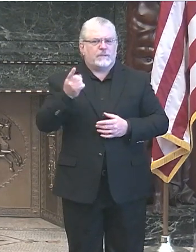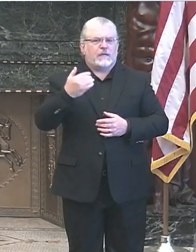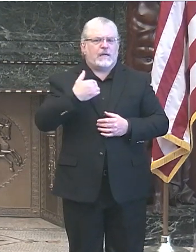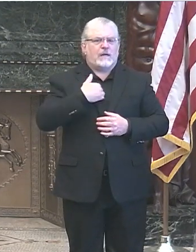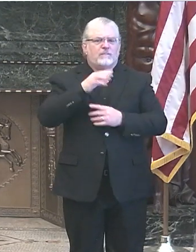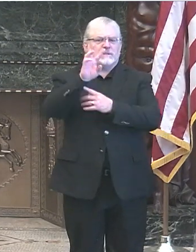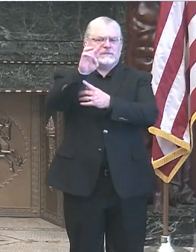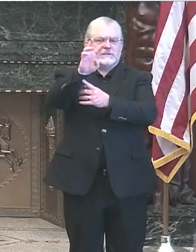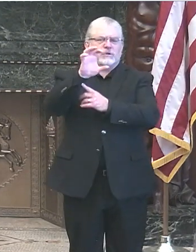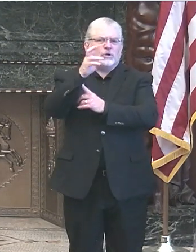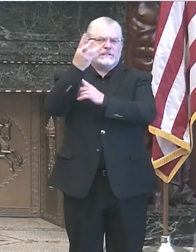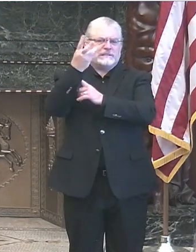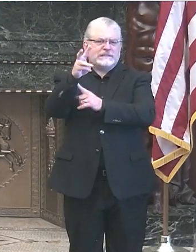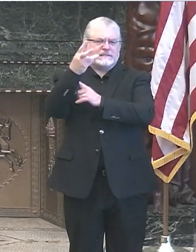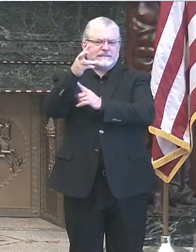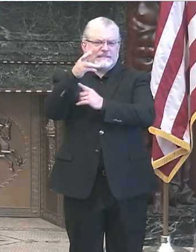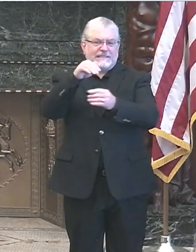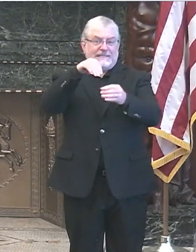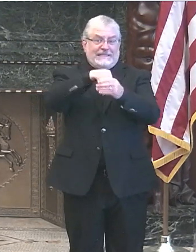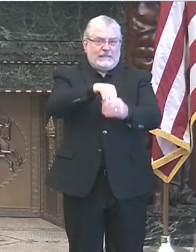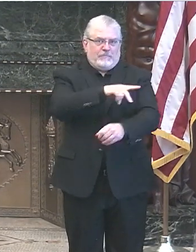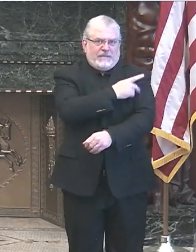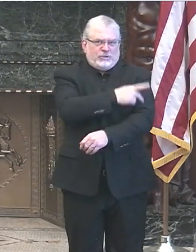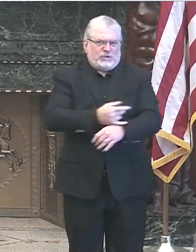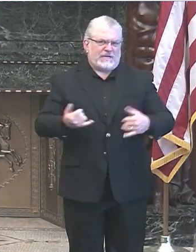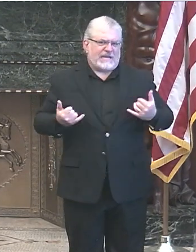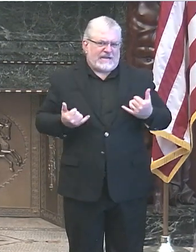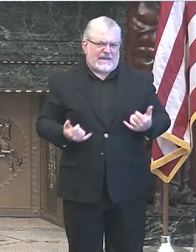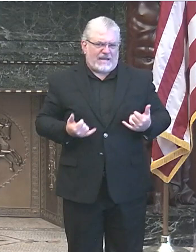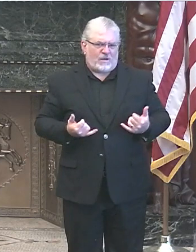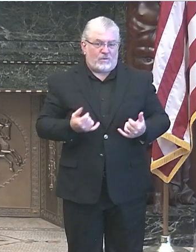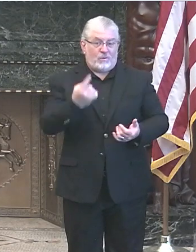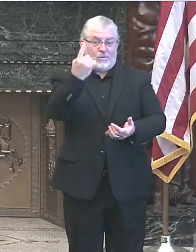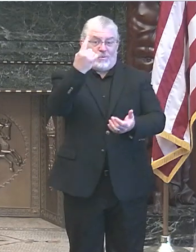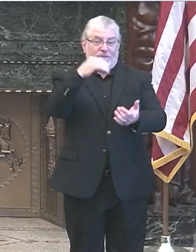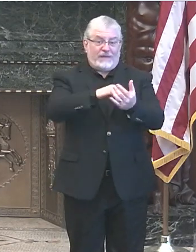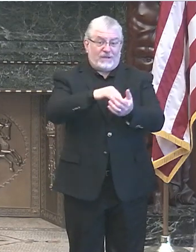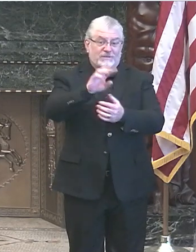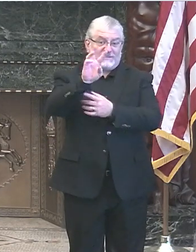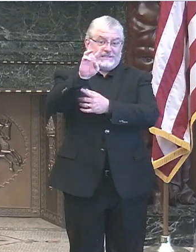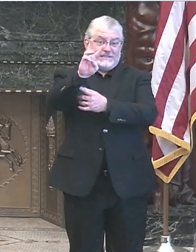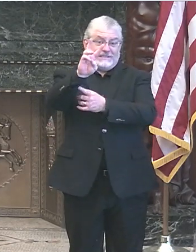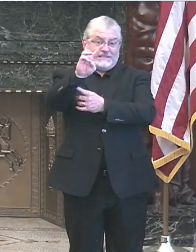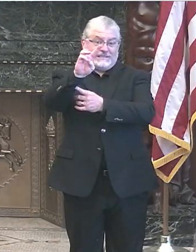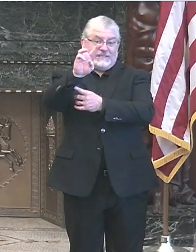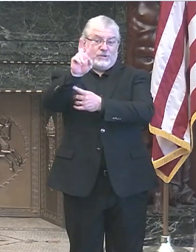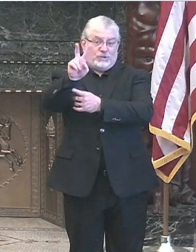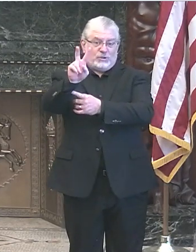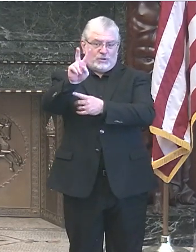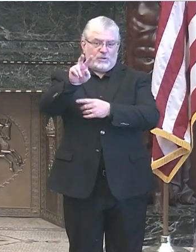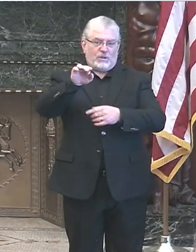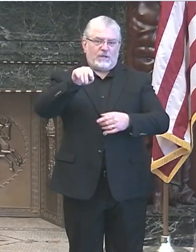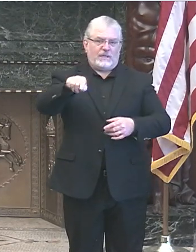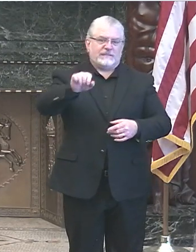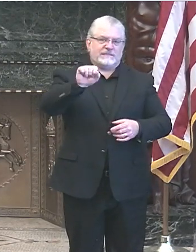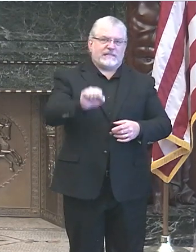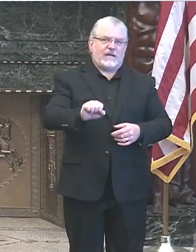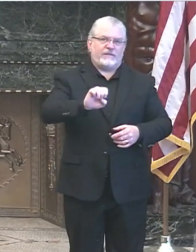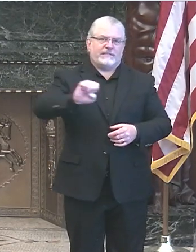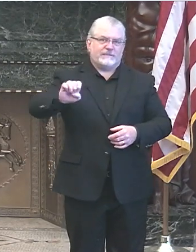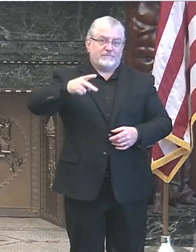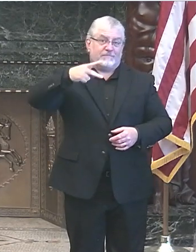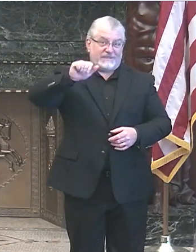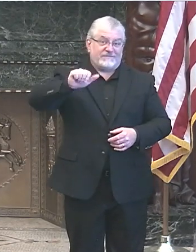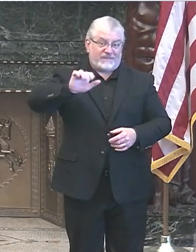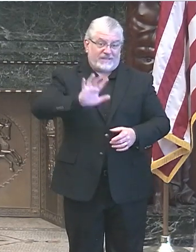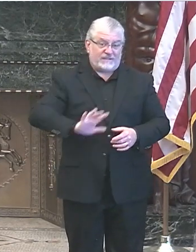COVID infection in the city, 1,062 in the Southeast Pennsylvania region. I was asked yesterday how many of those are in the